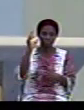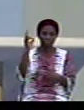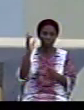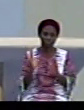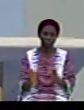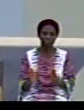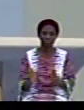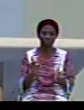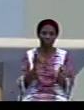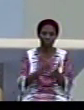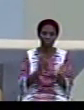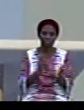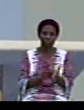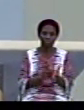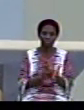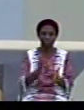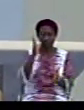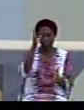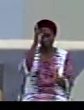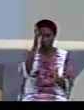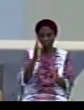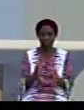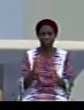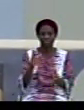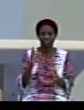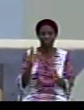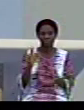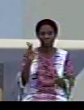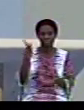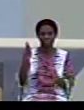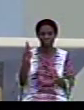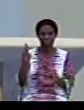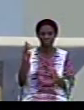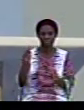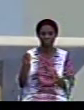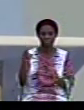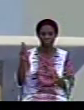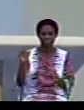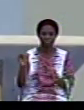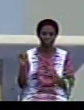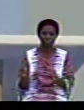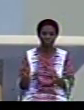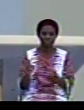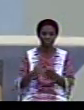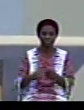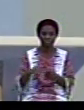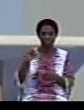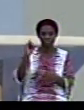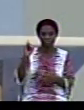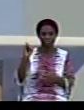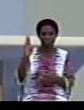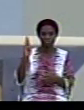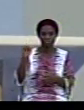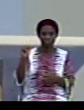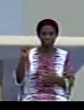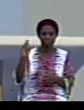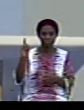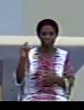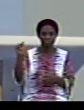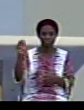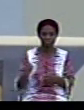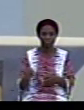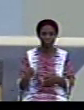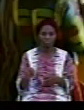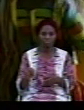to Ibadan. On behalf of all Christians all over Nigeria,